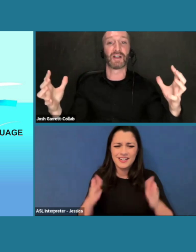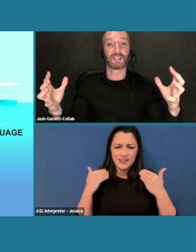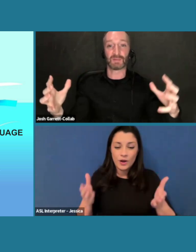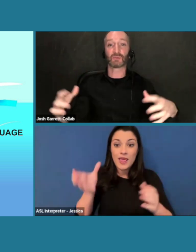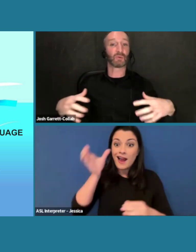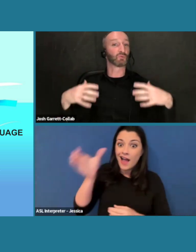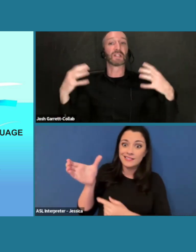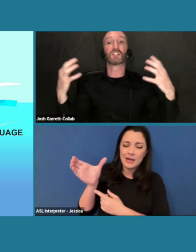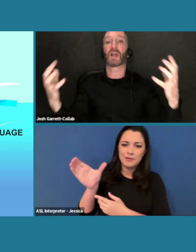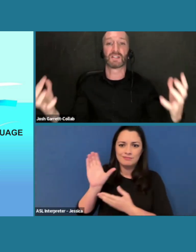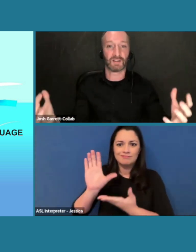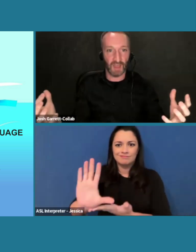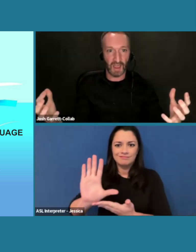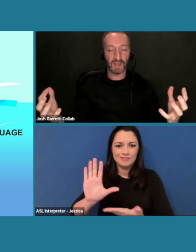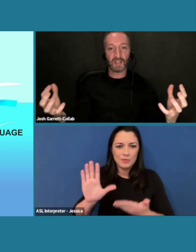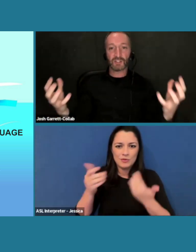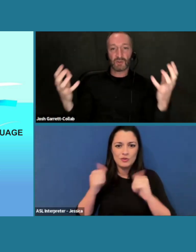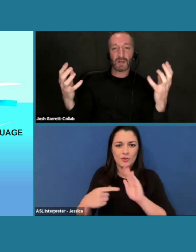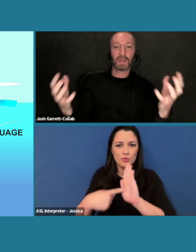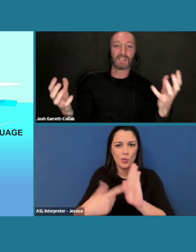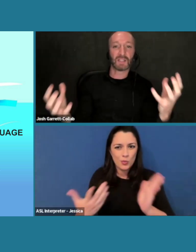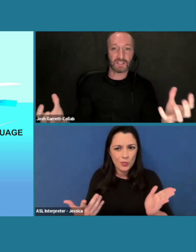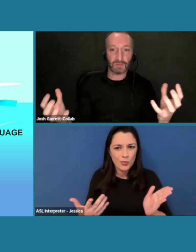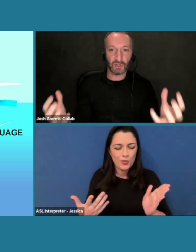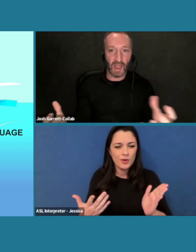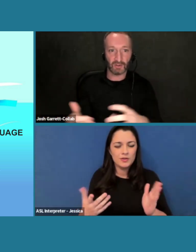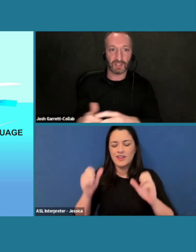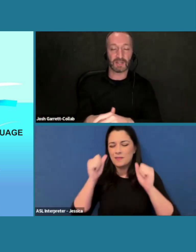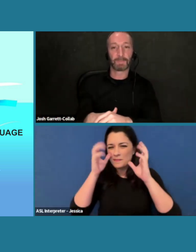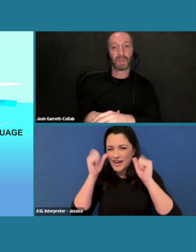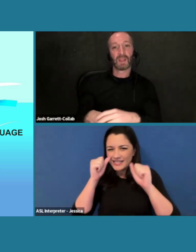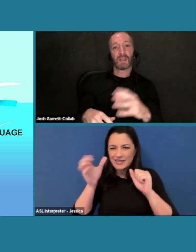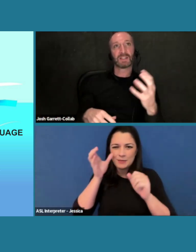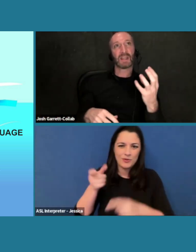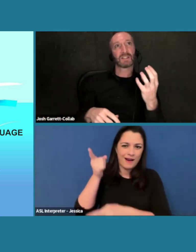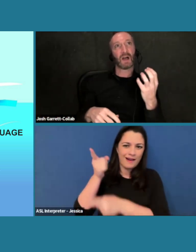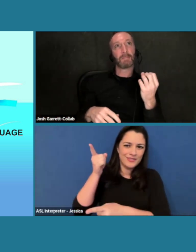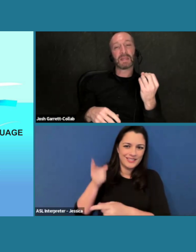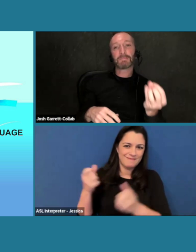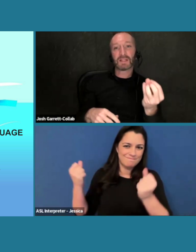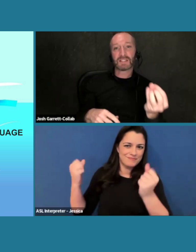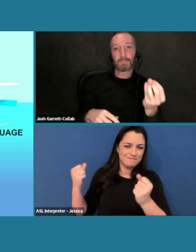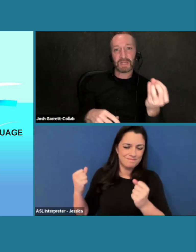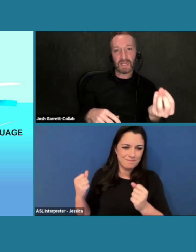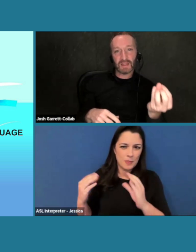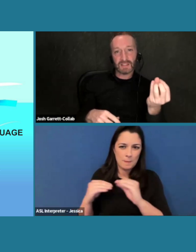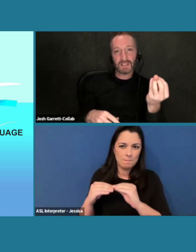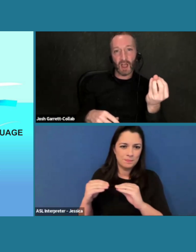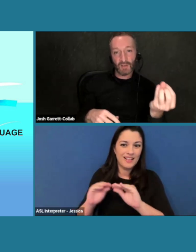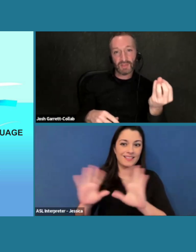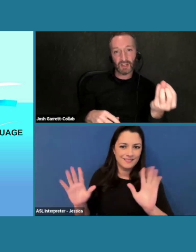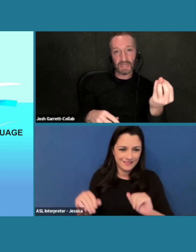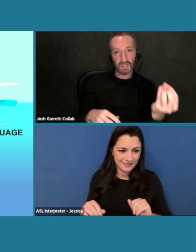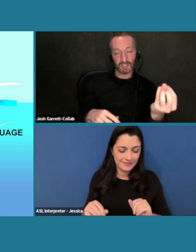here's the concept. Here's what we're really trying to convey. So you get amazing conceptual accuracy. It takes implicit meaning that